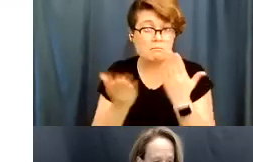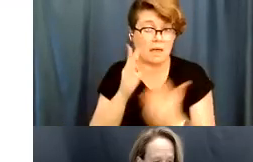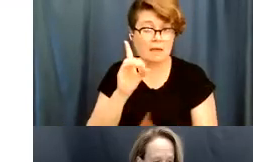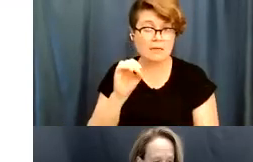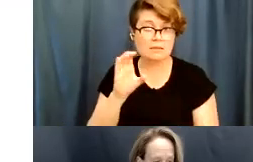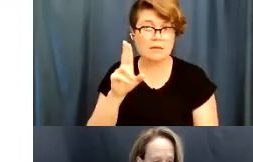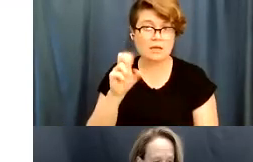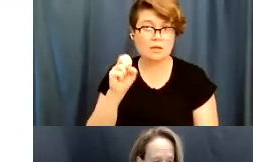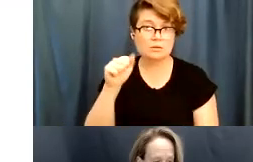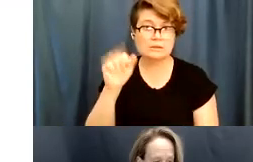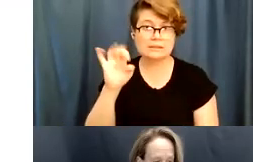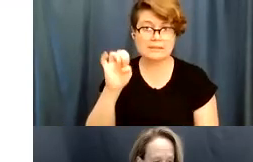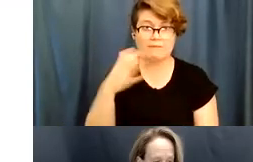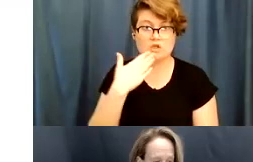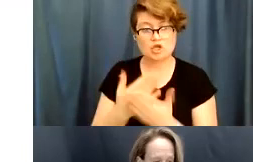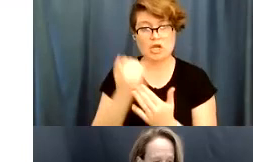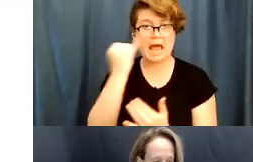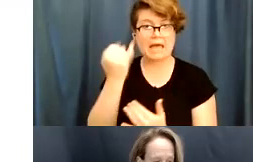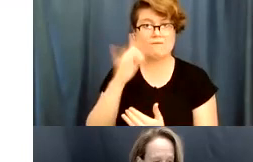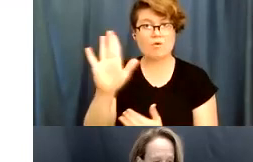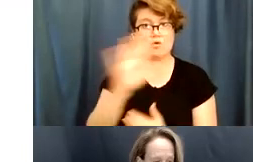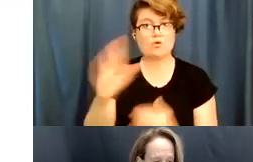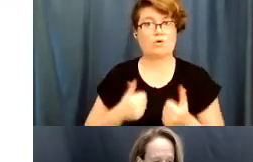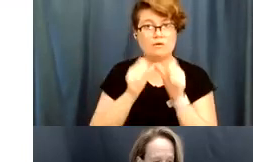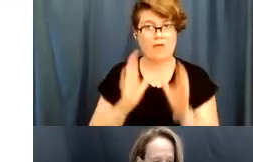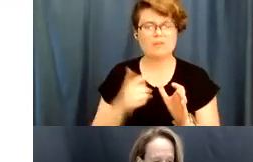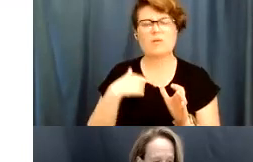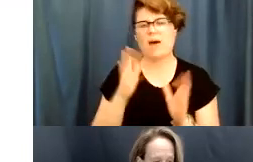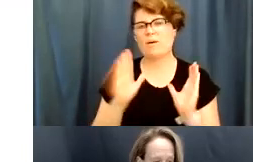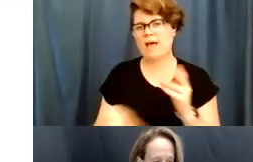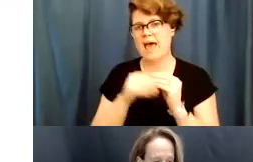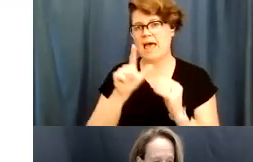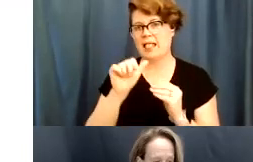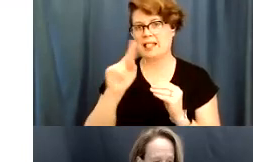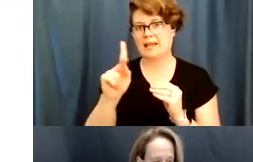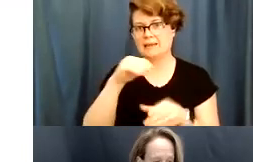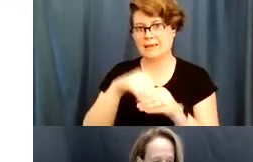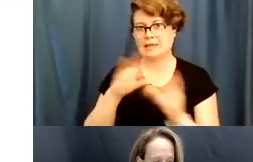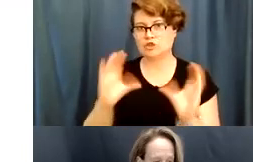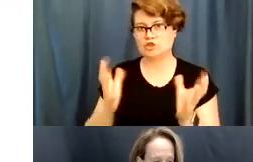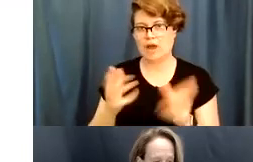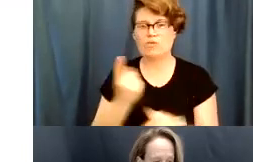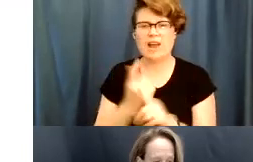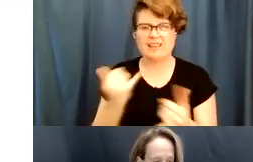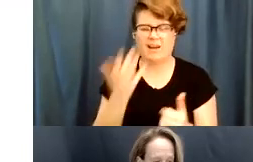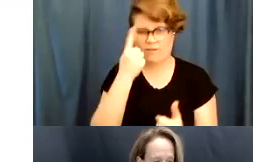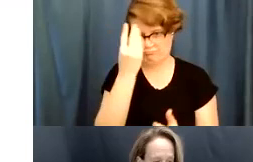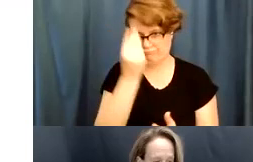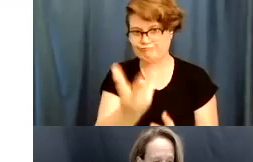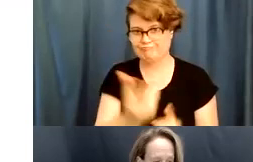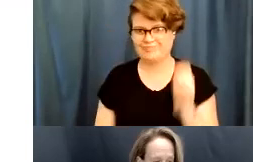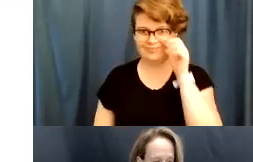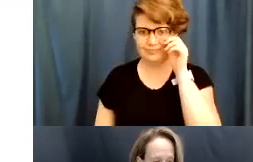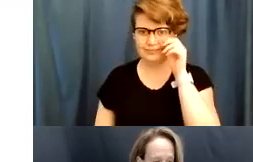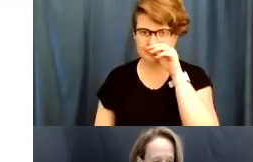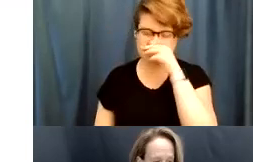I'm going to put the link to Docusafe into the chat right now for everyone.